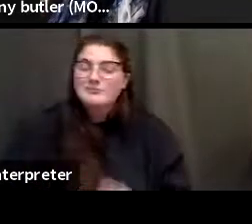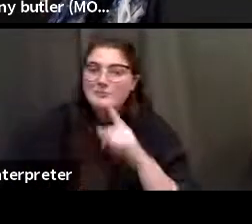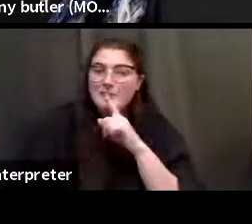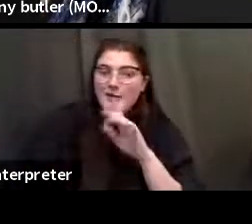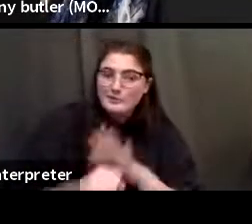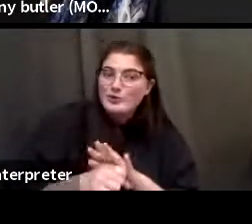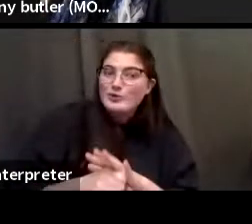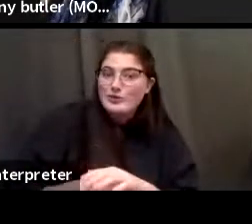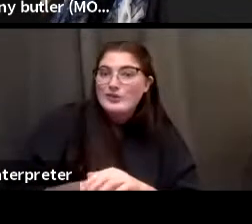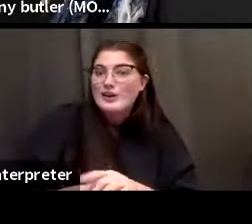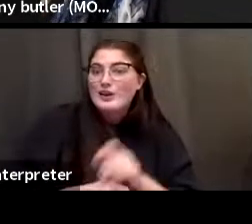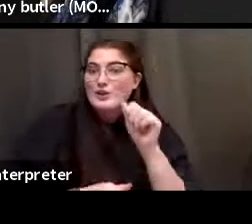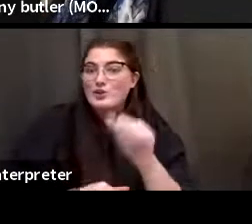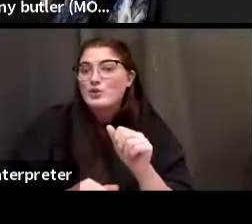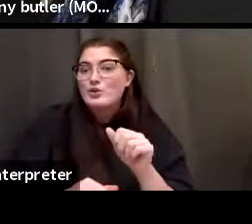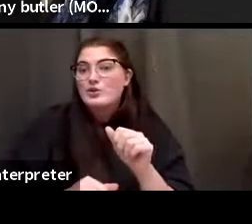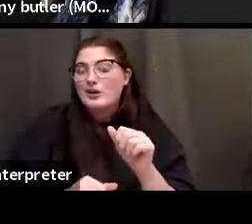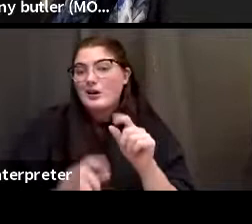us at